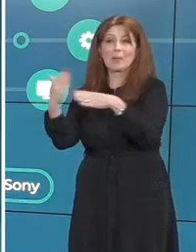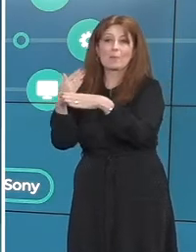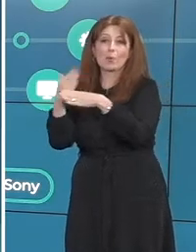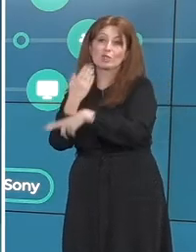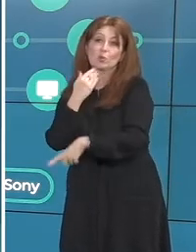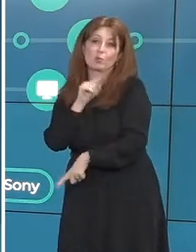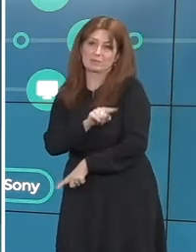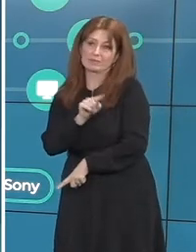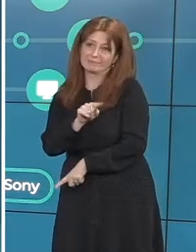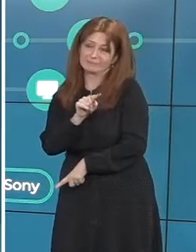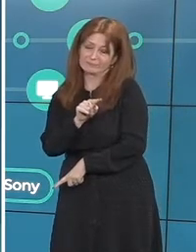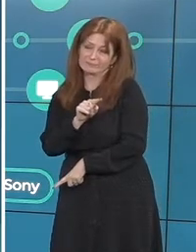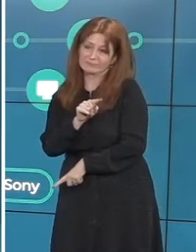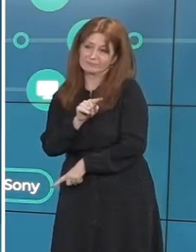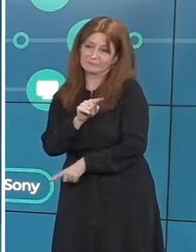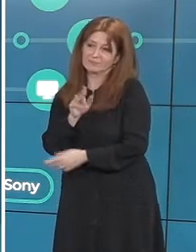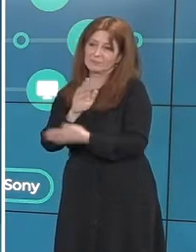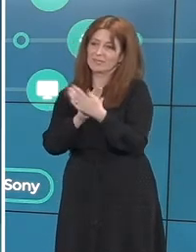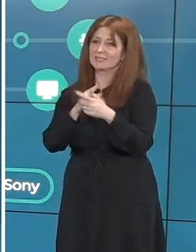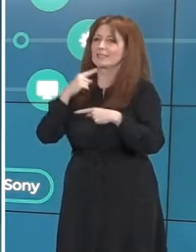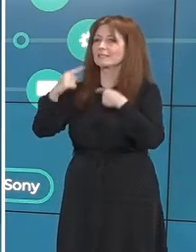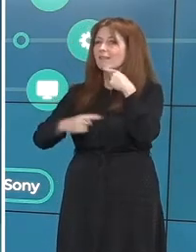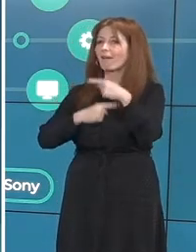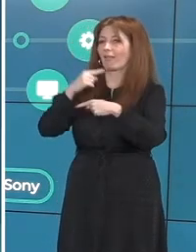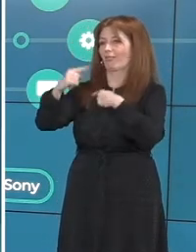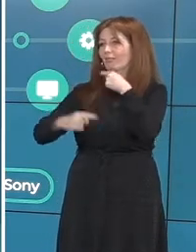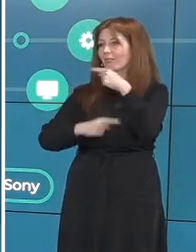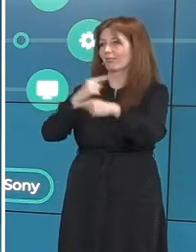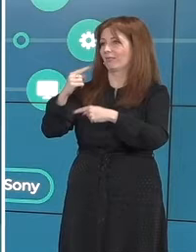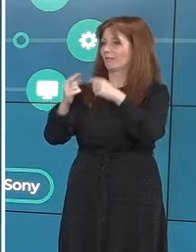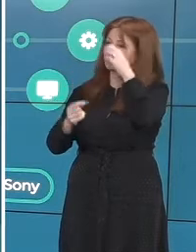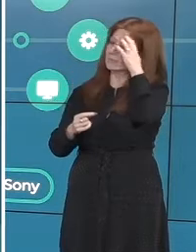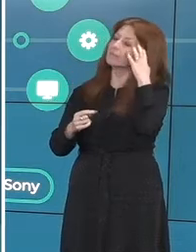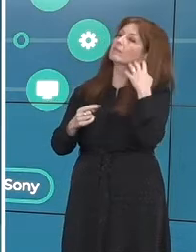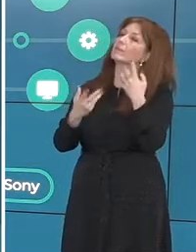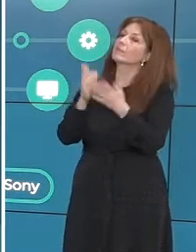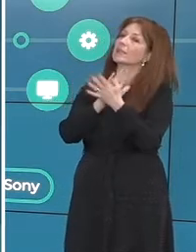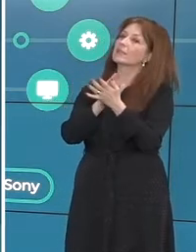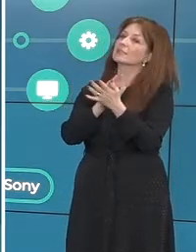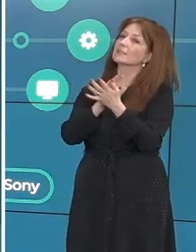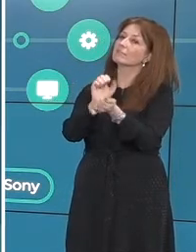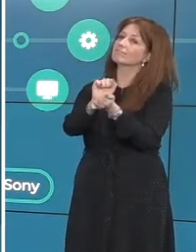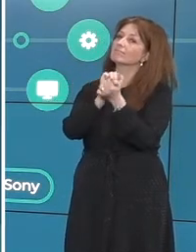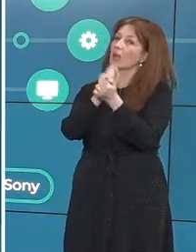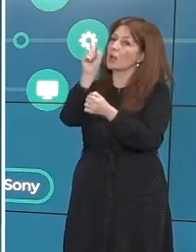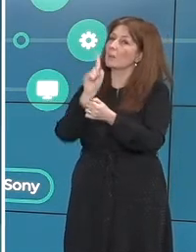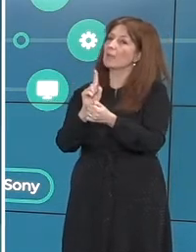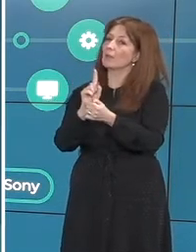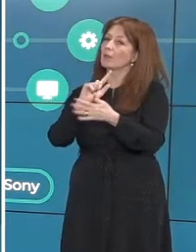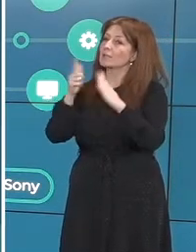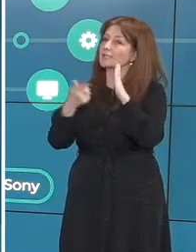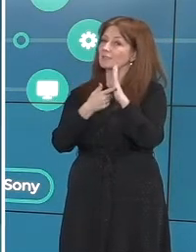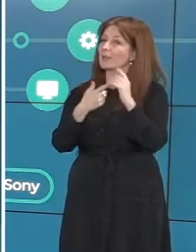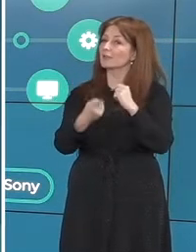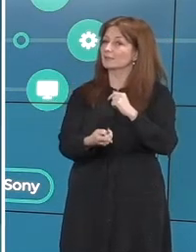there is a virtuous cycle that goes on in terms of hiring people with disabilities in the realm of nothing